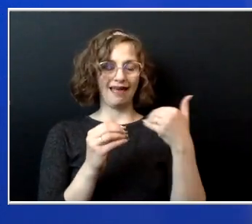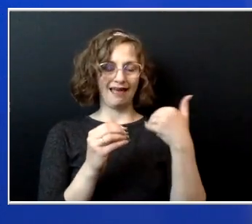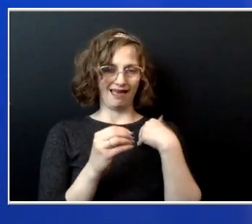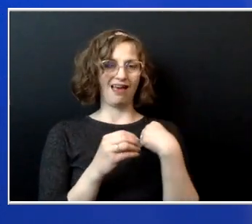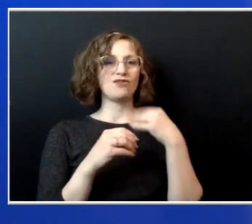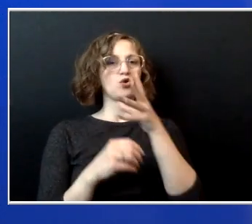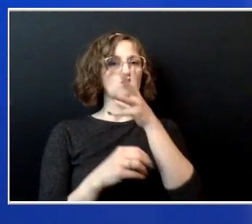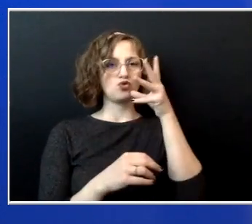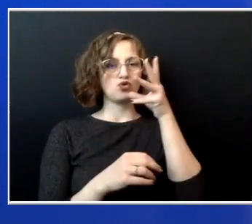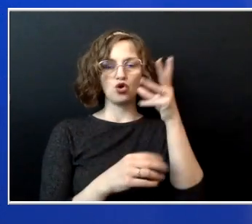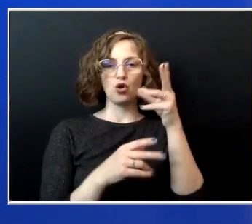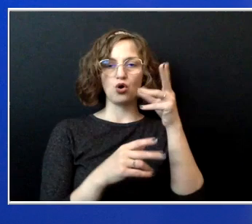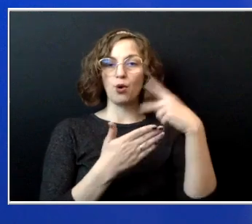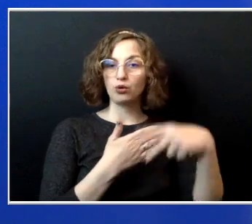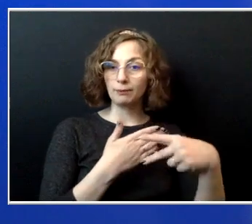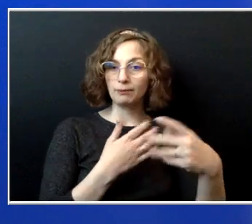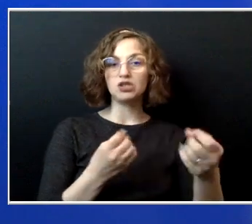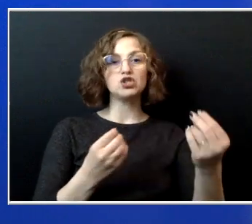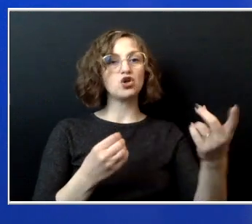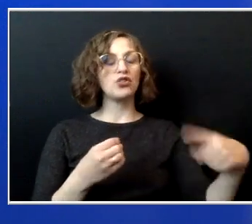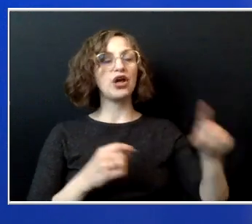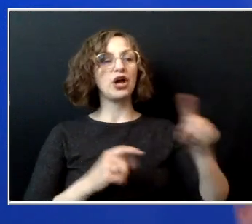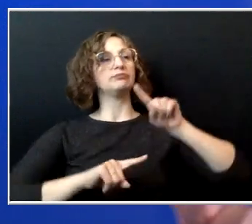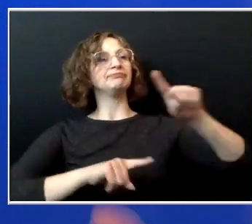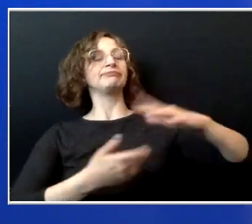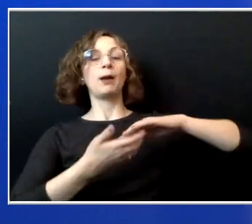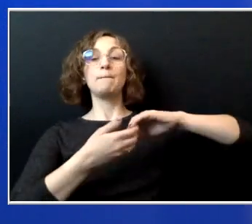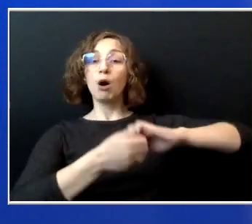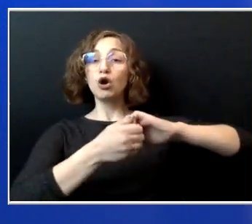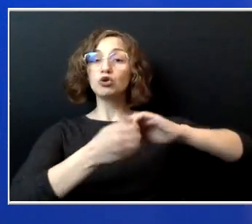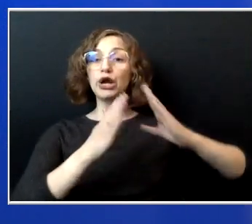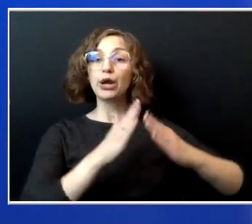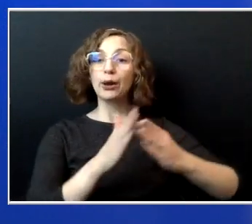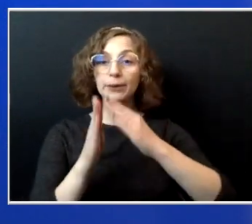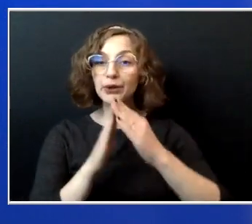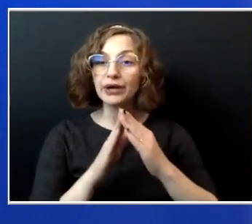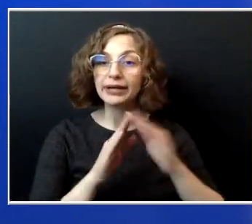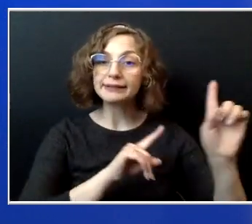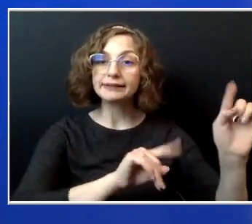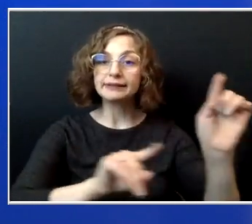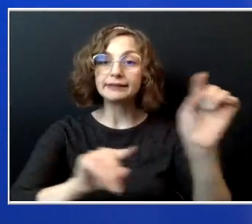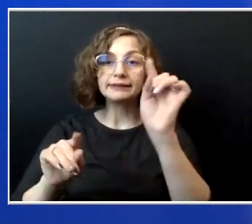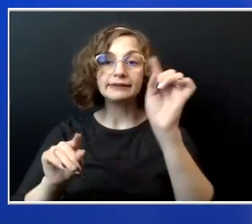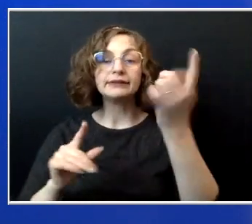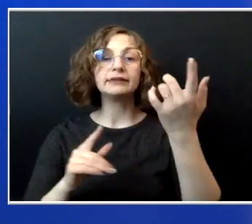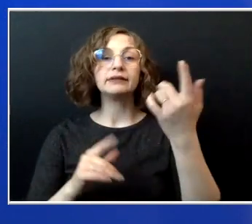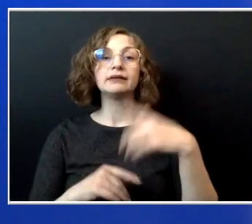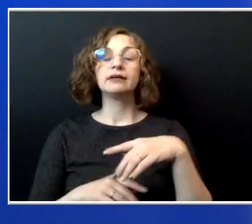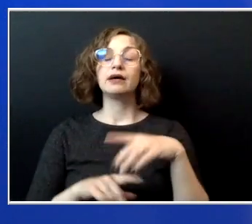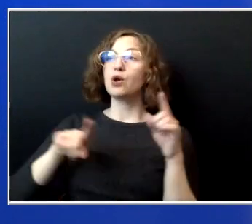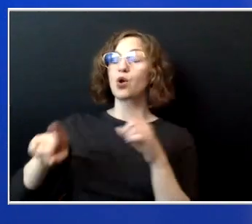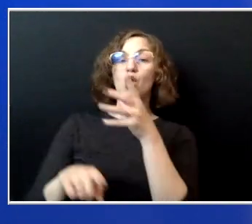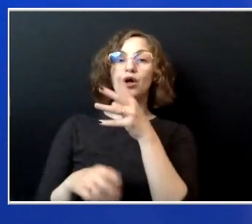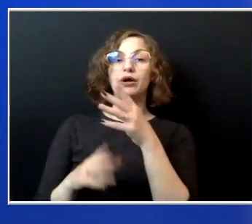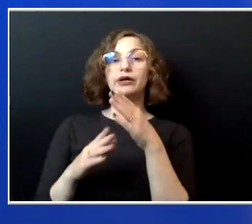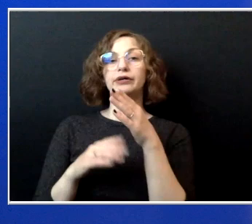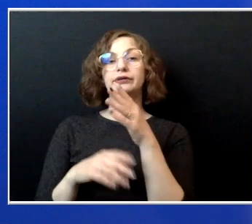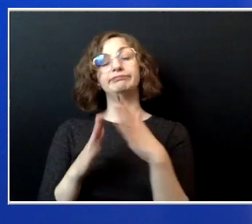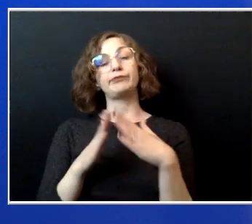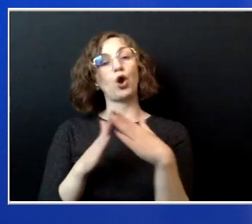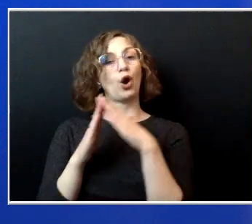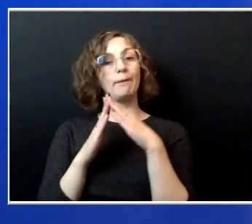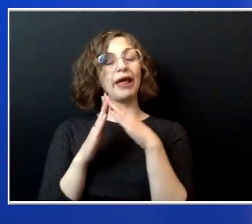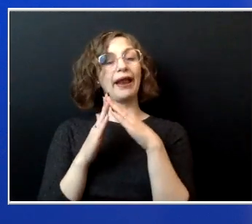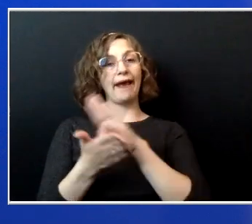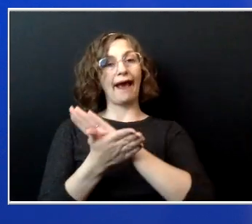time out in partnering communities, 50% at sort of the urban academic teaching hospital, with the goal of putting these practitioners